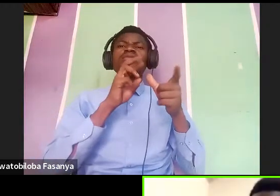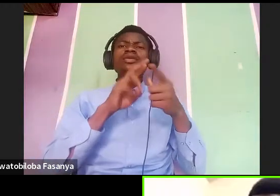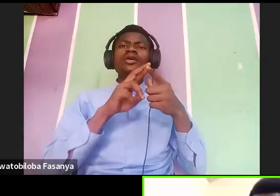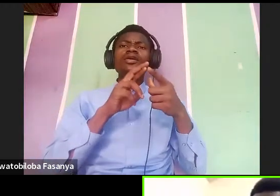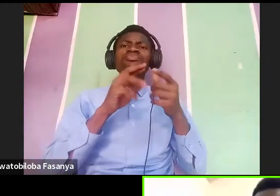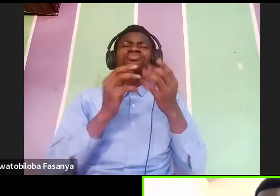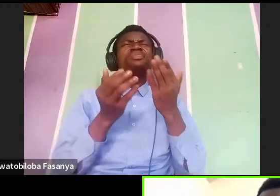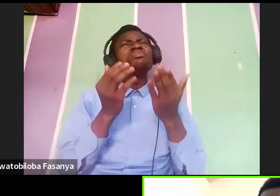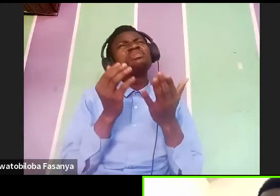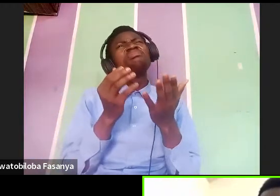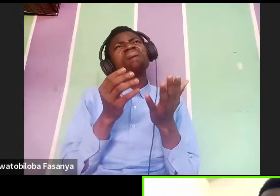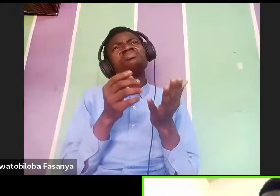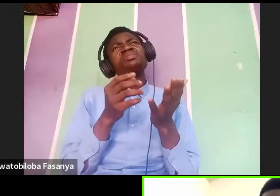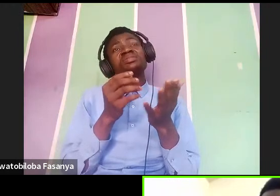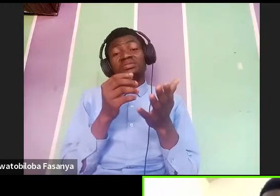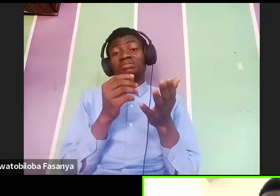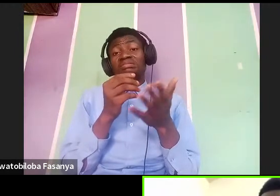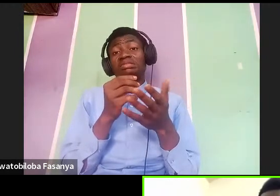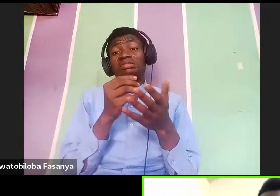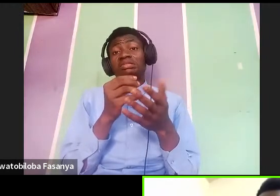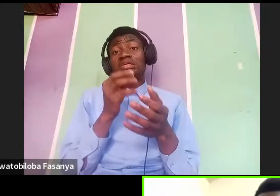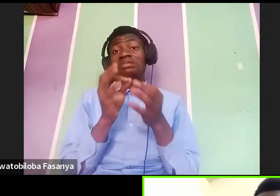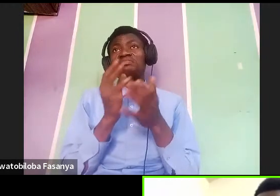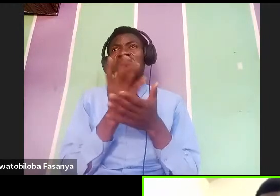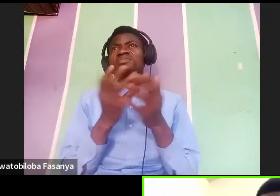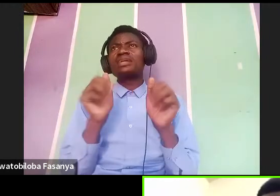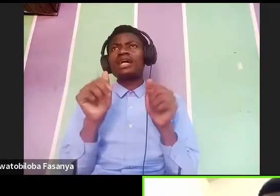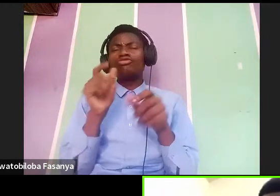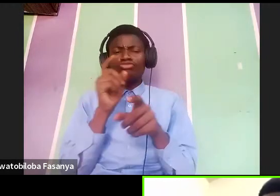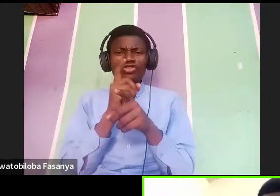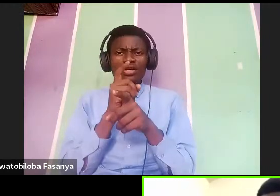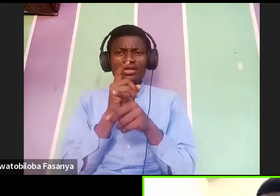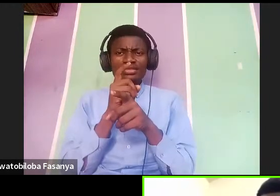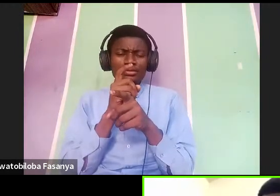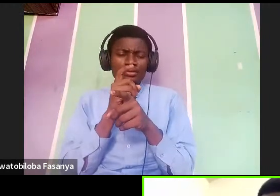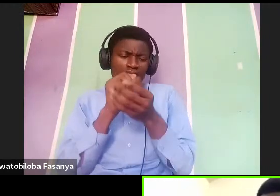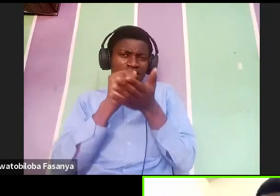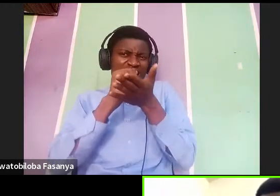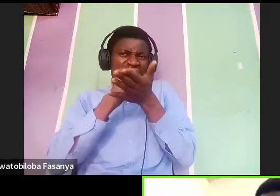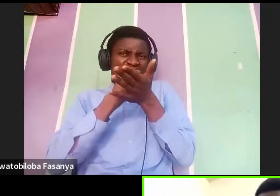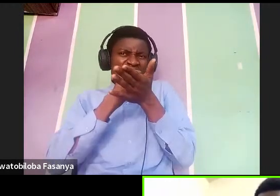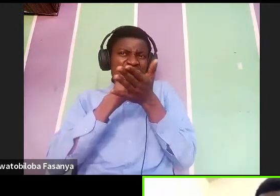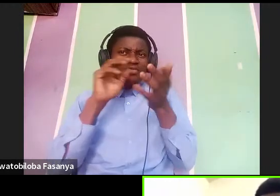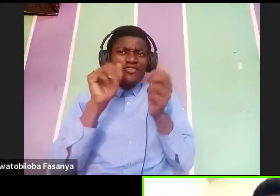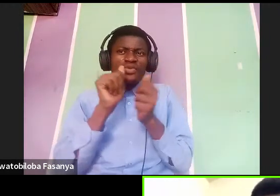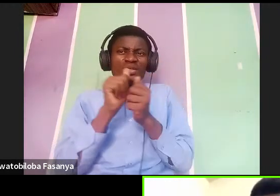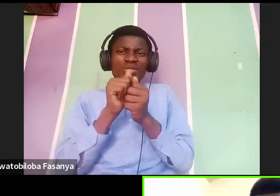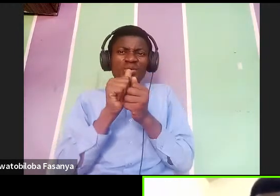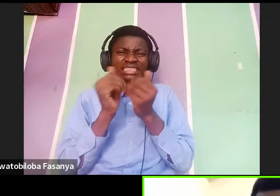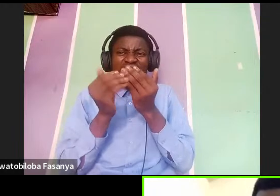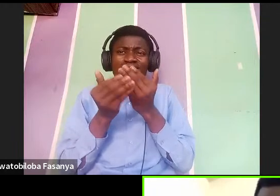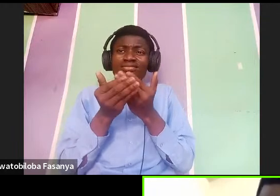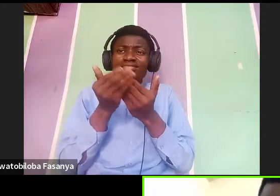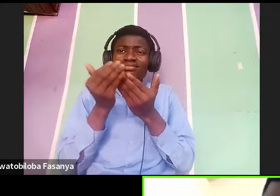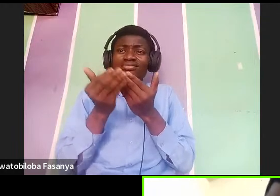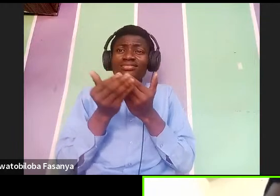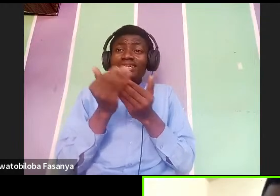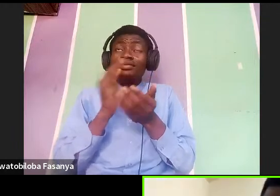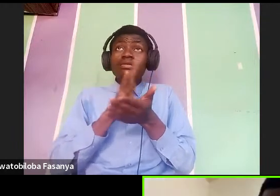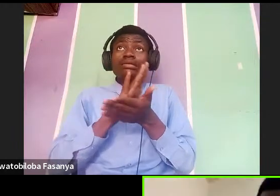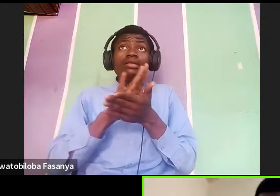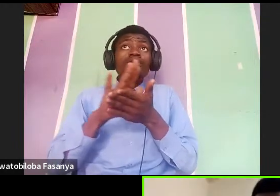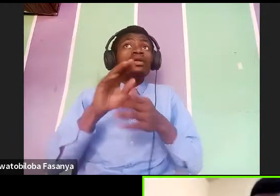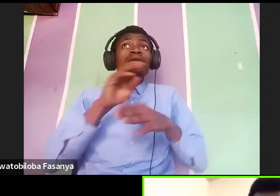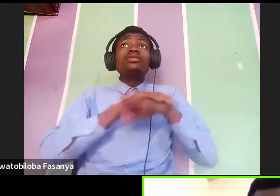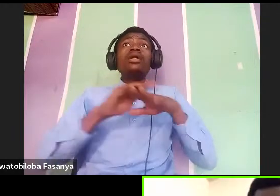clean, then it's something to do, but don't be too aggressive. Don't go deep. The eyes is a very, very